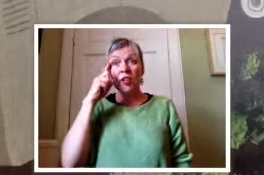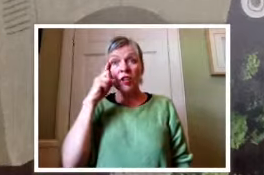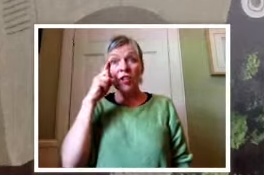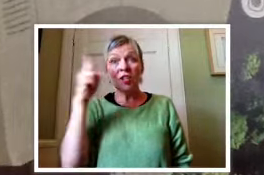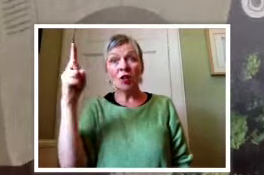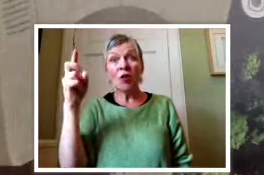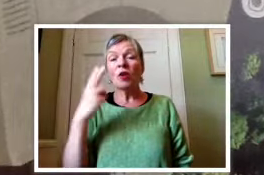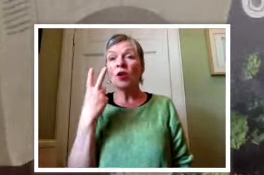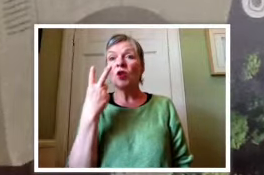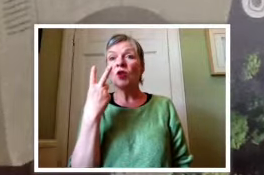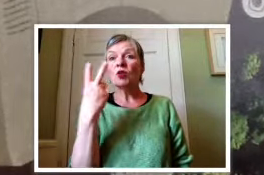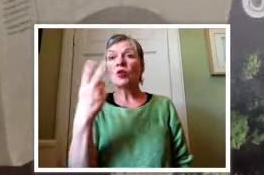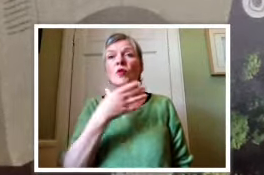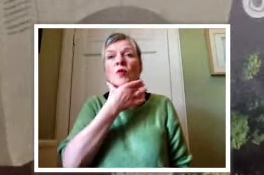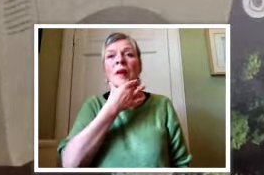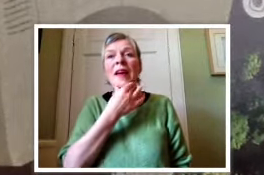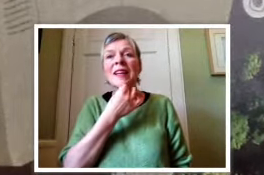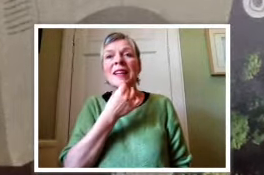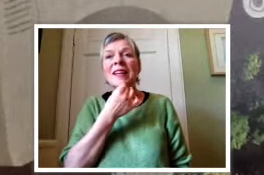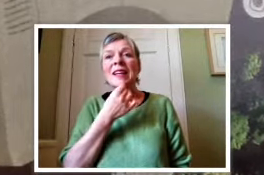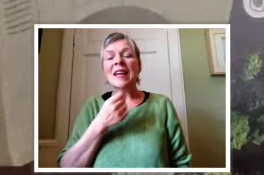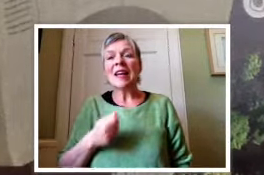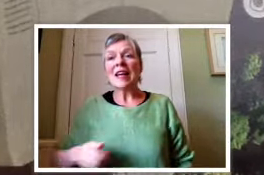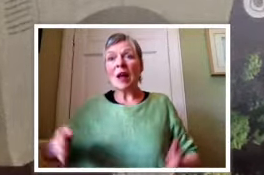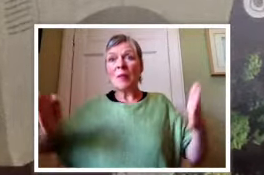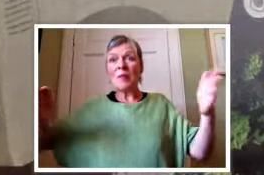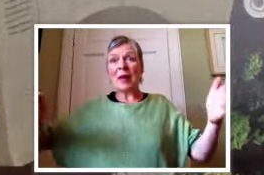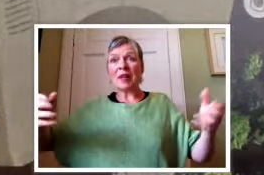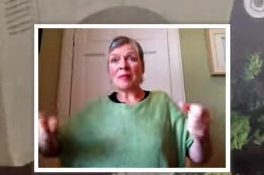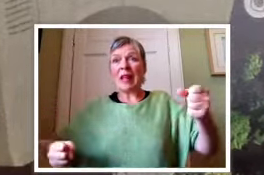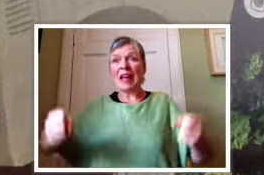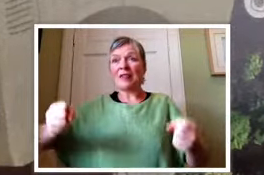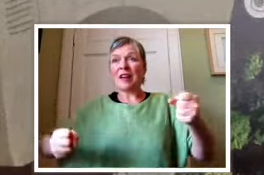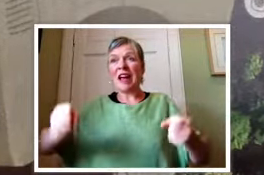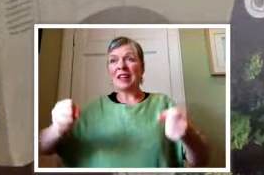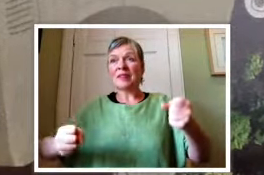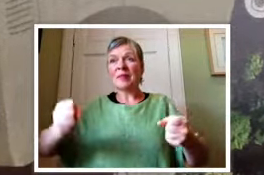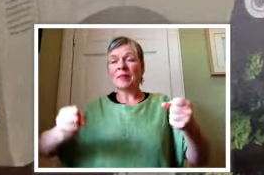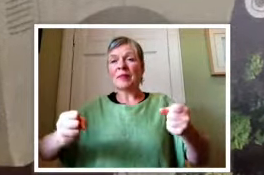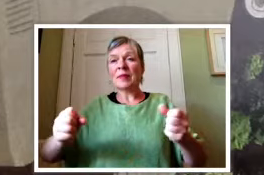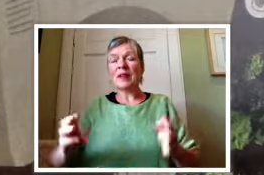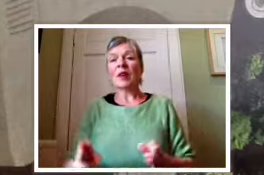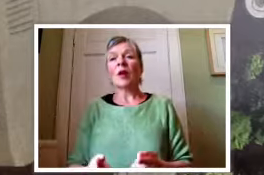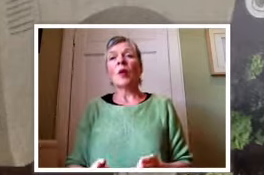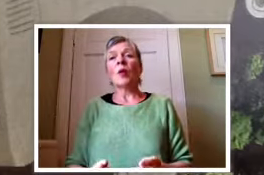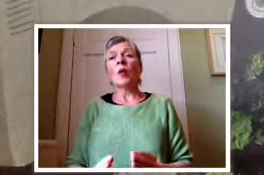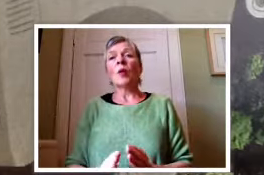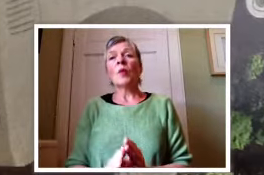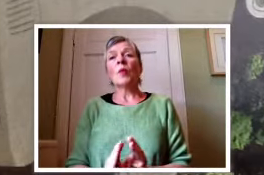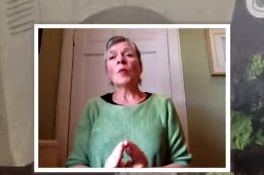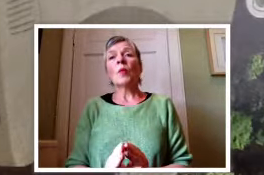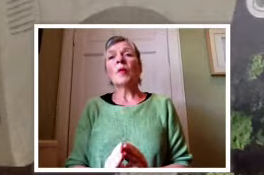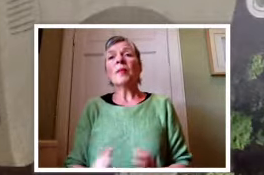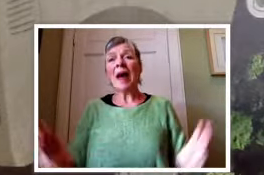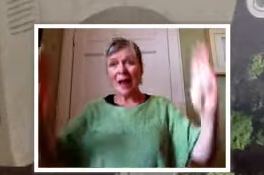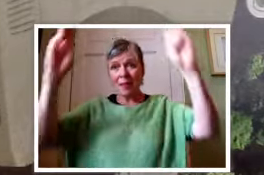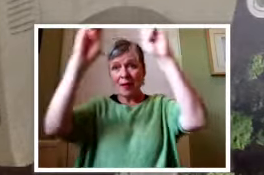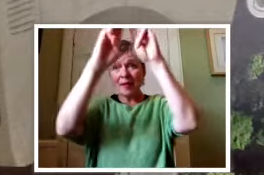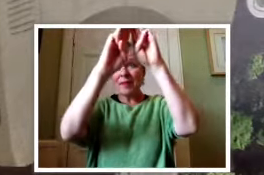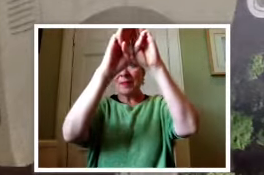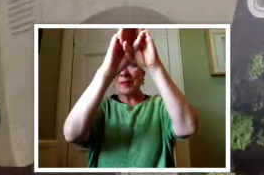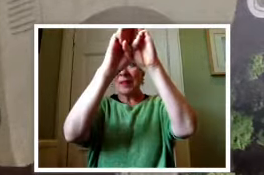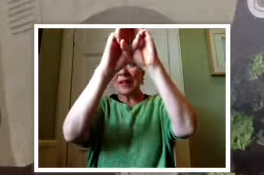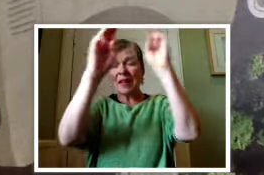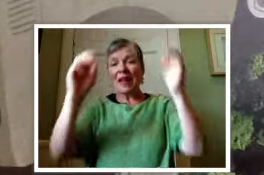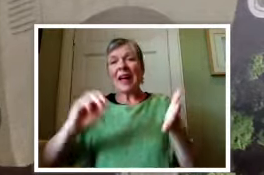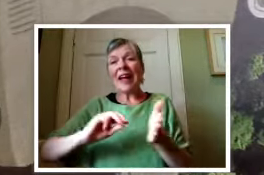She saw two men in a big black van with a map